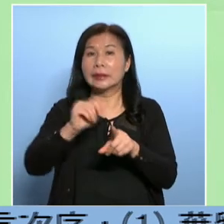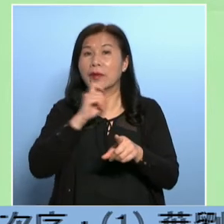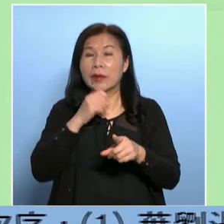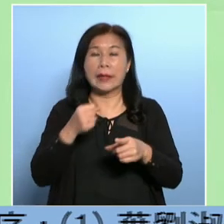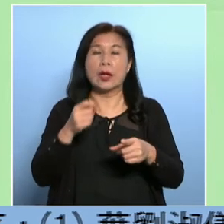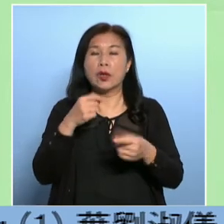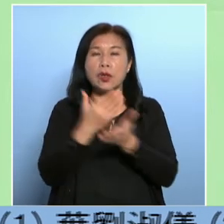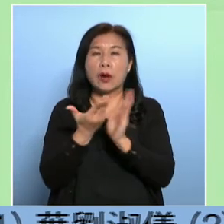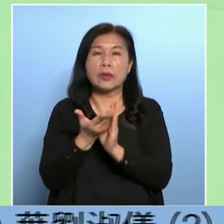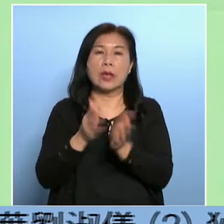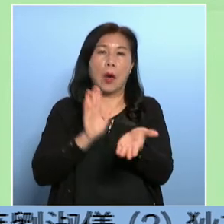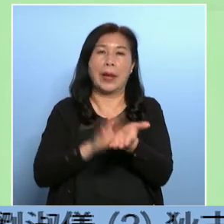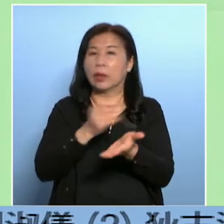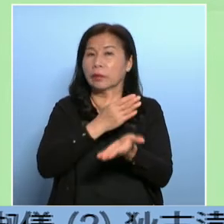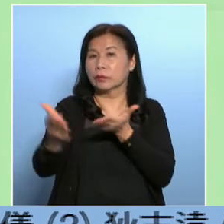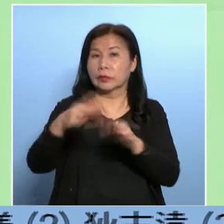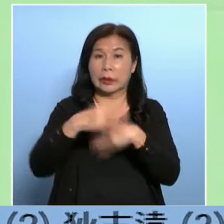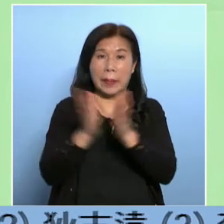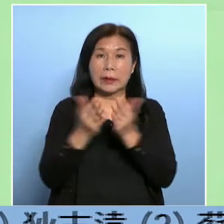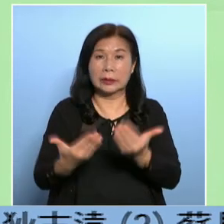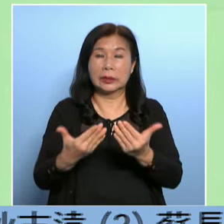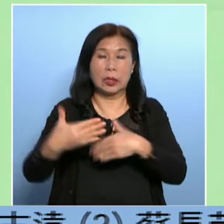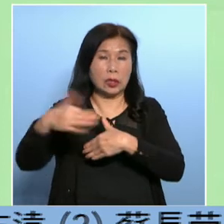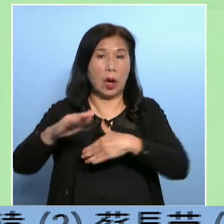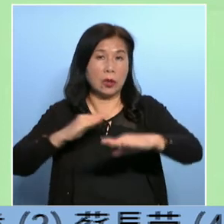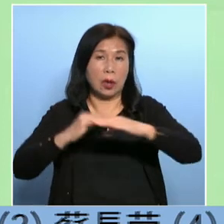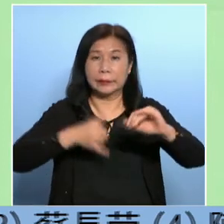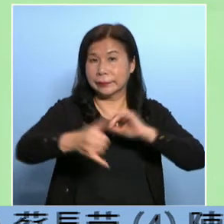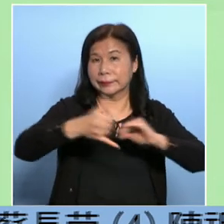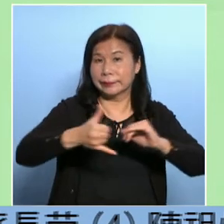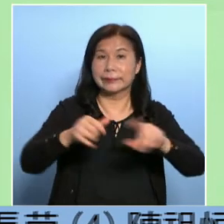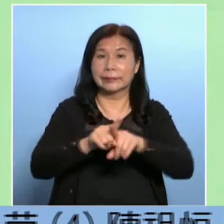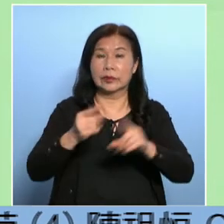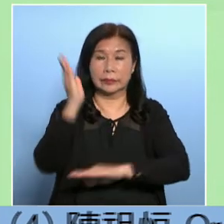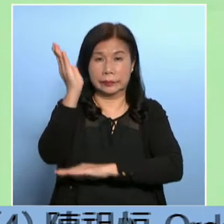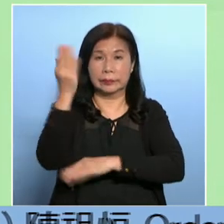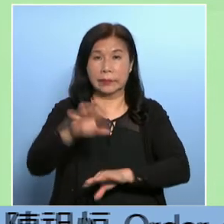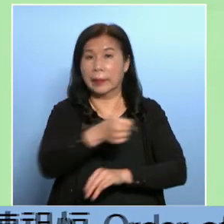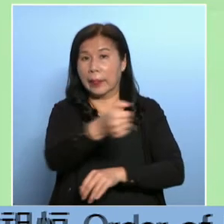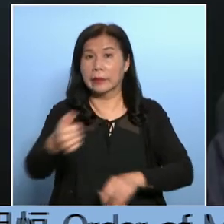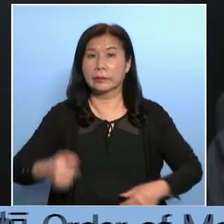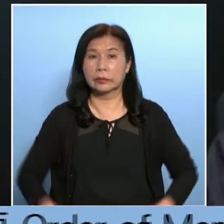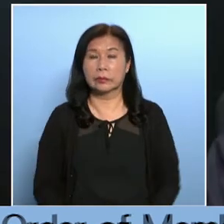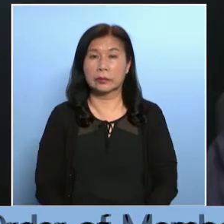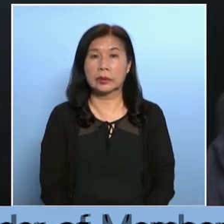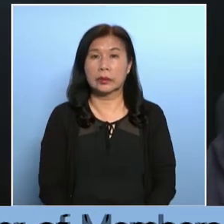the global population. With the government of the with the support of the central government, I hope we